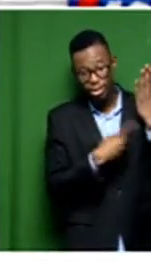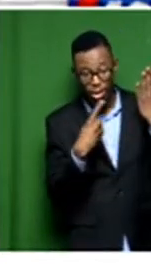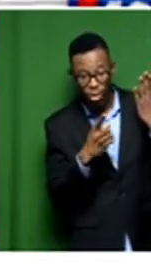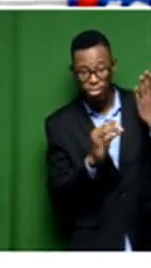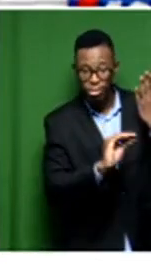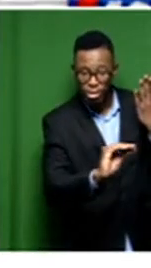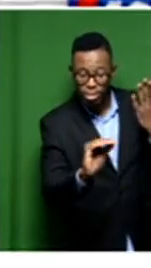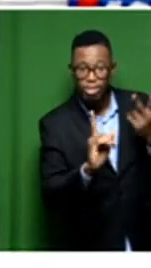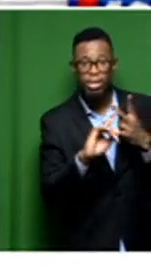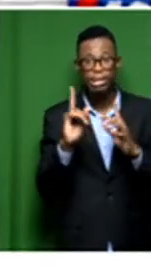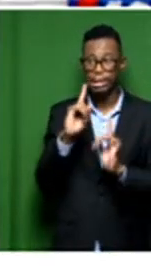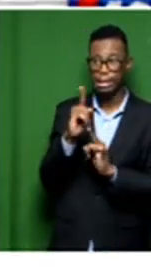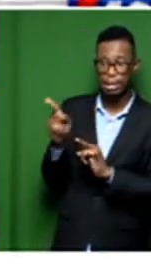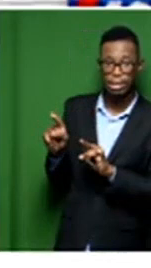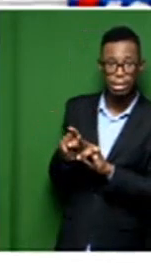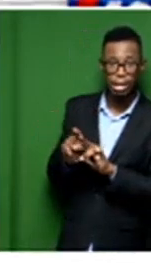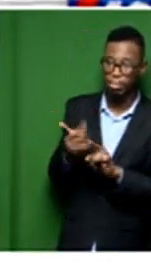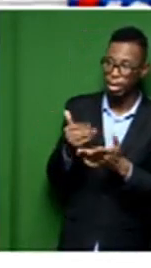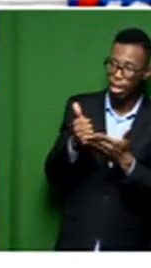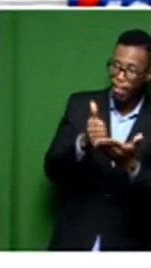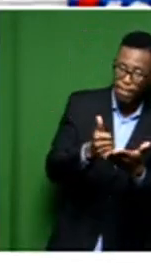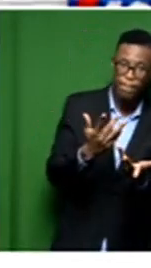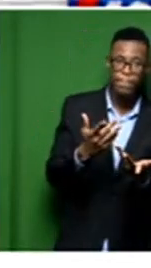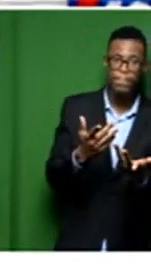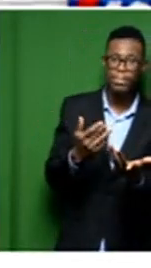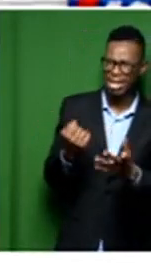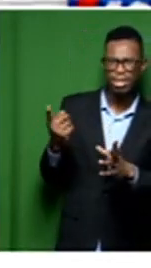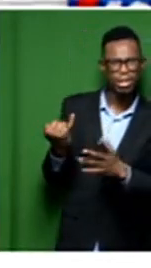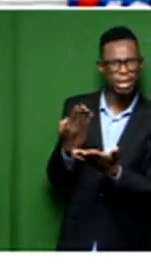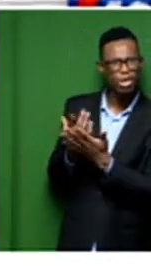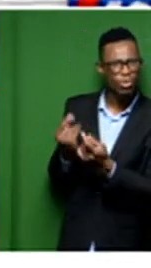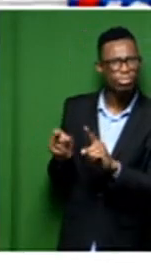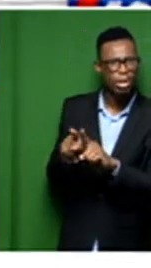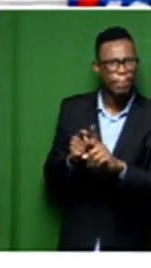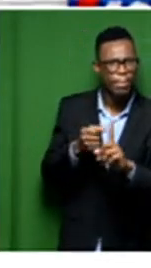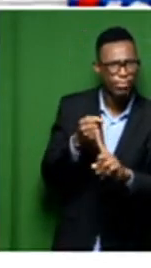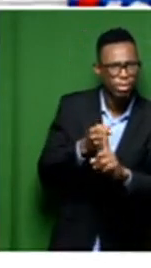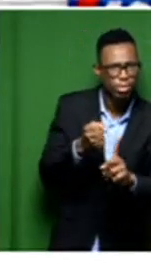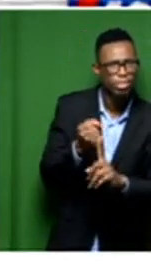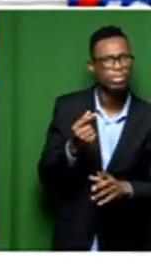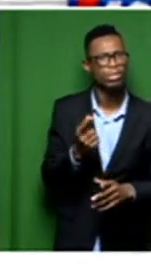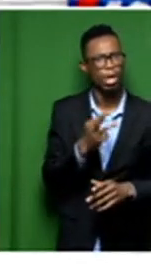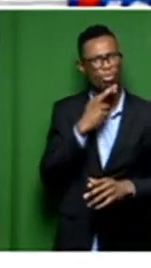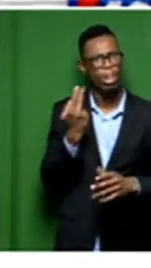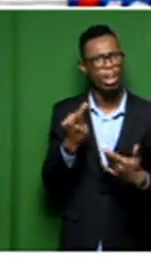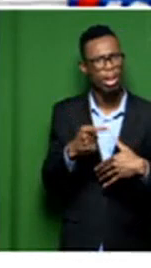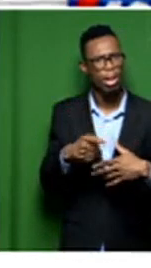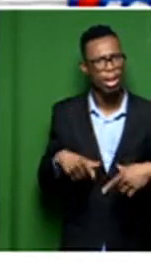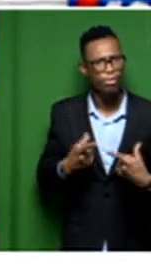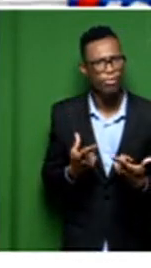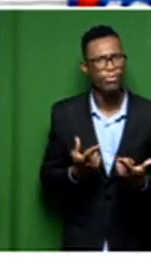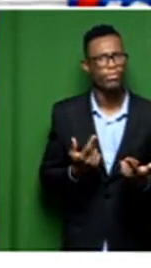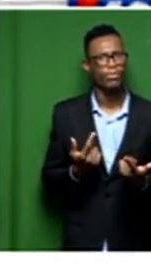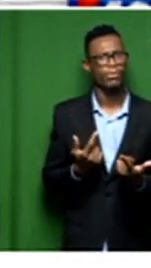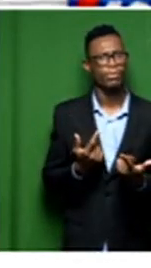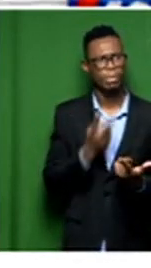help teachers see that they can help be advocates for that dream, we're seeing kind of real-time